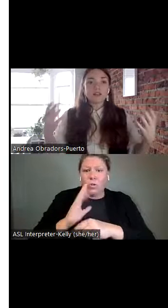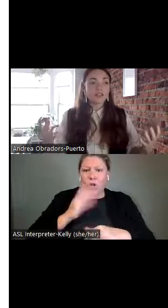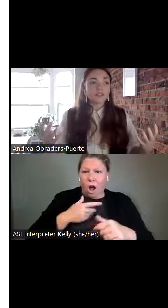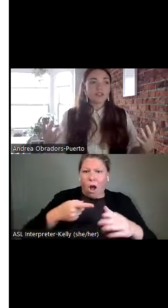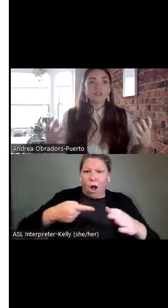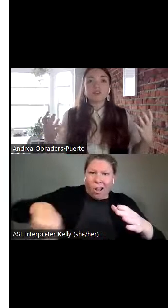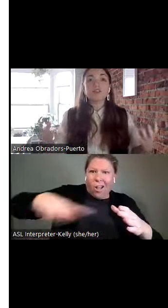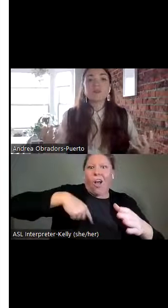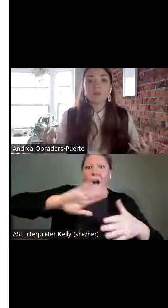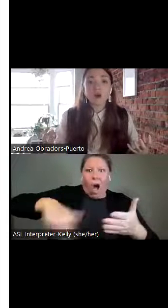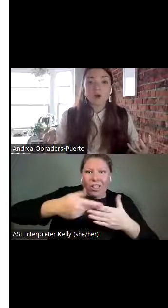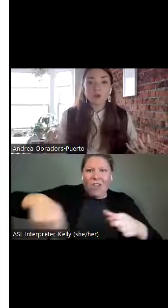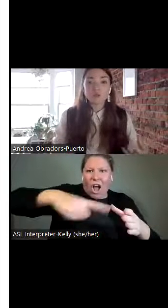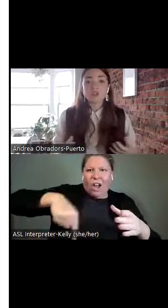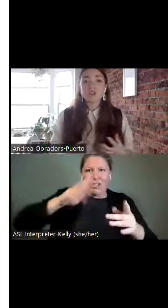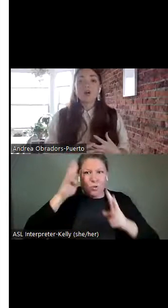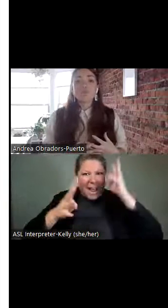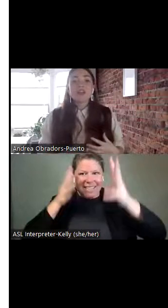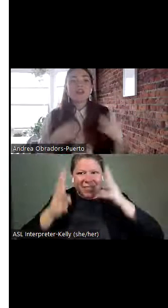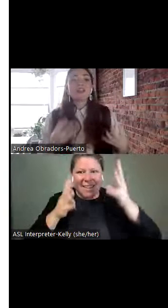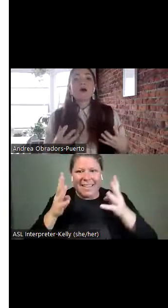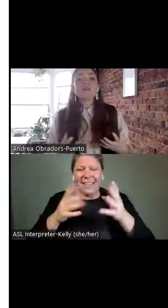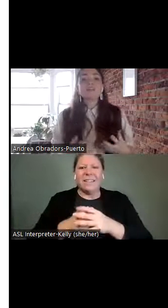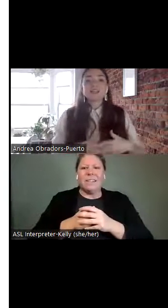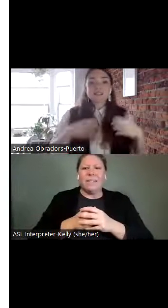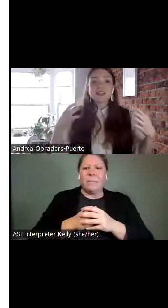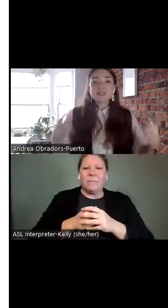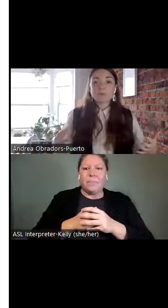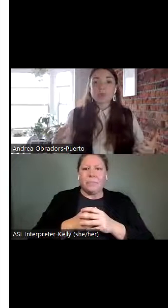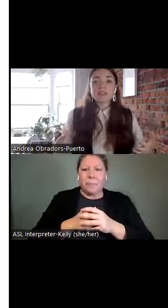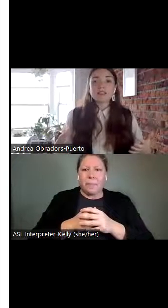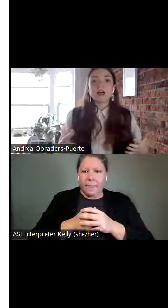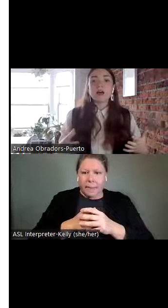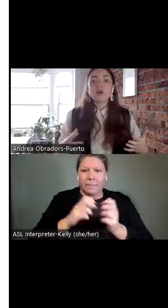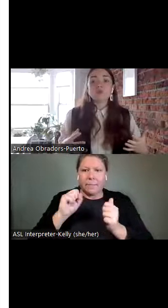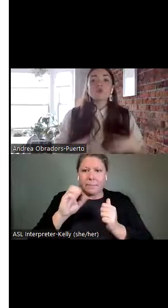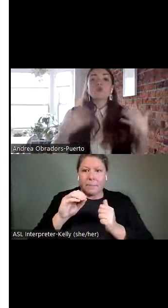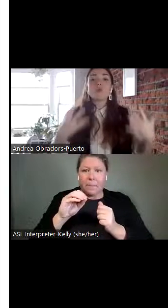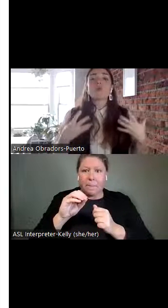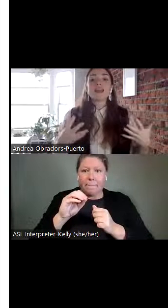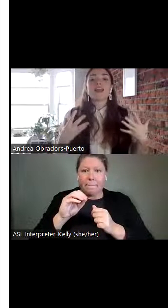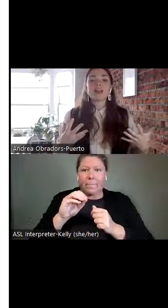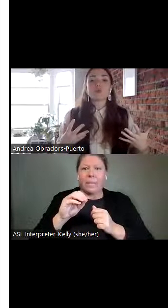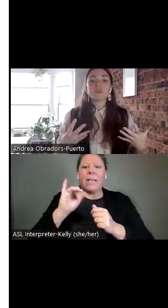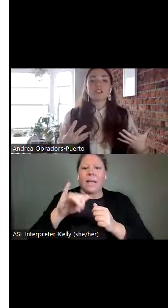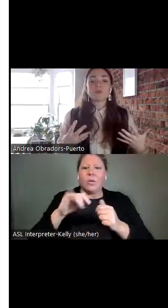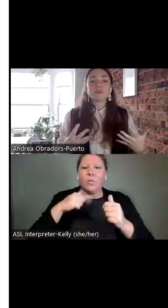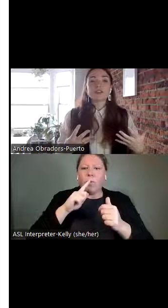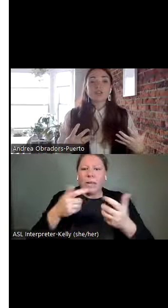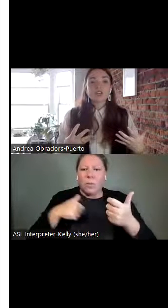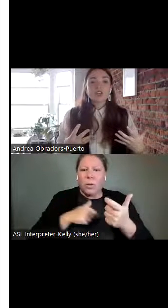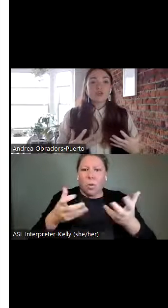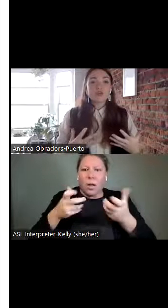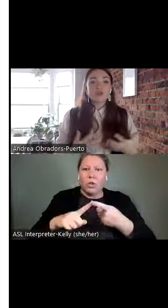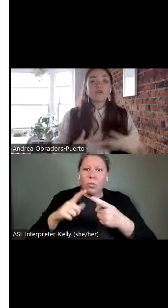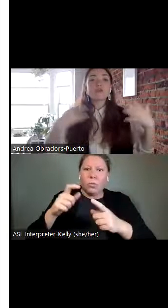The creativity from our users. So it is about facilitating a space to provoke and enhance our